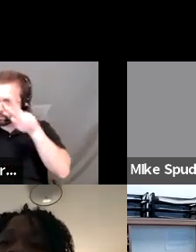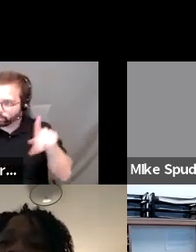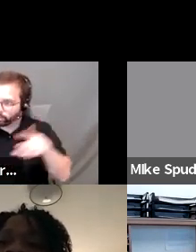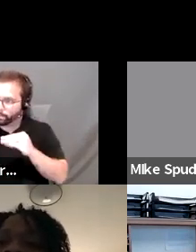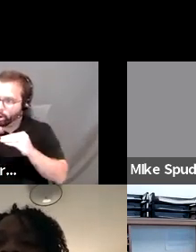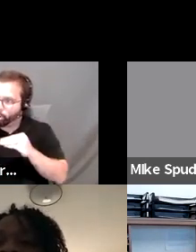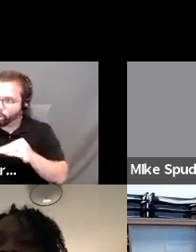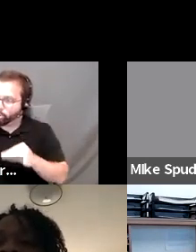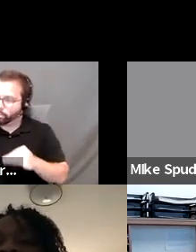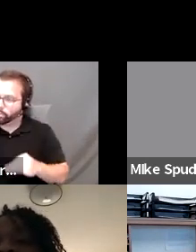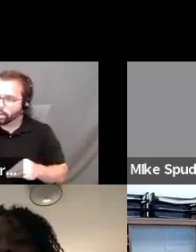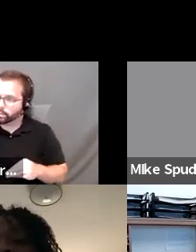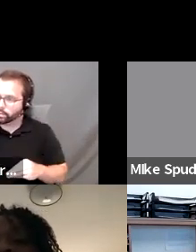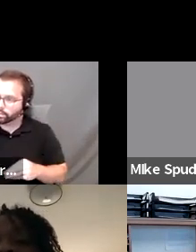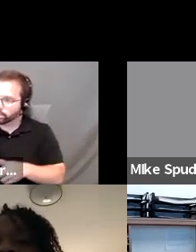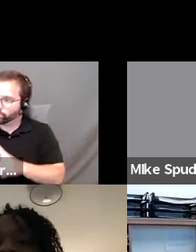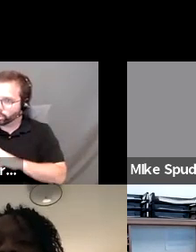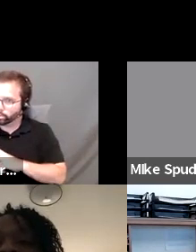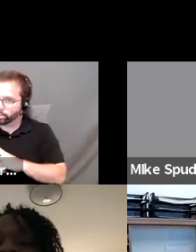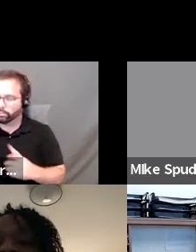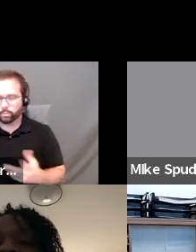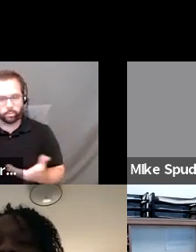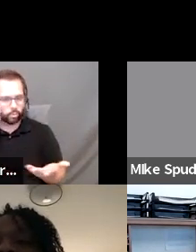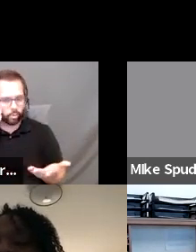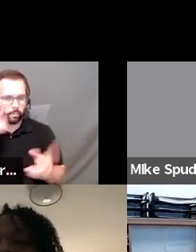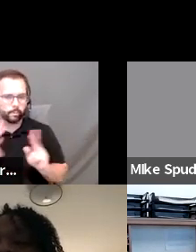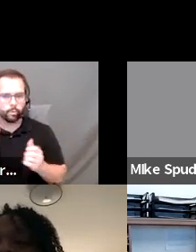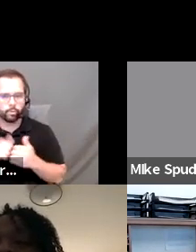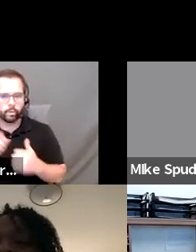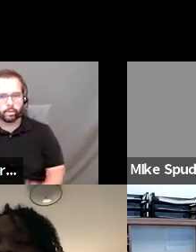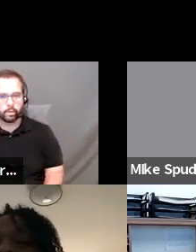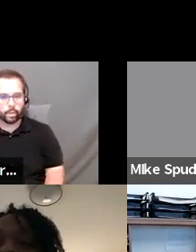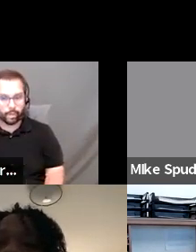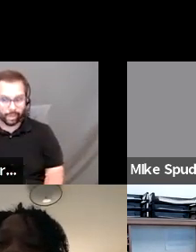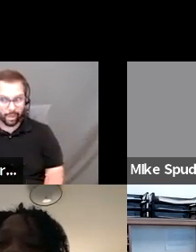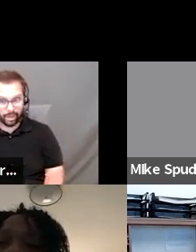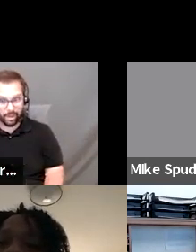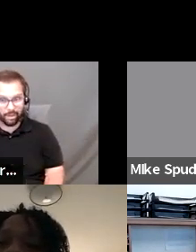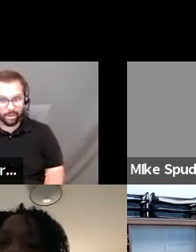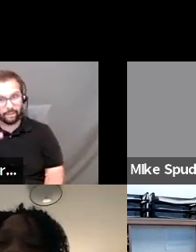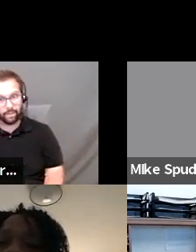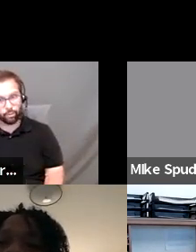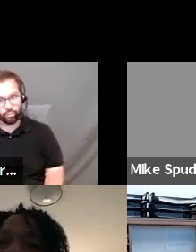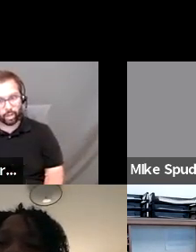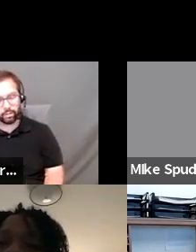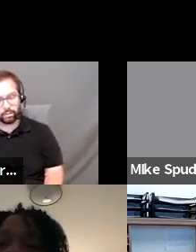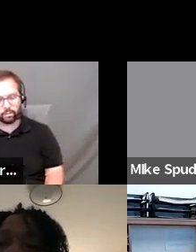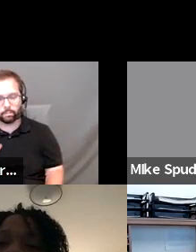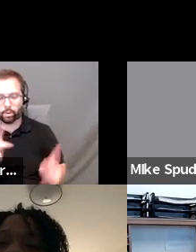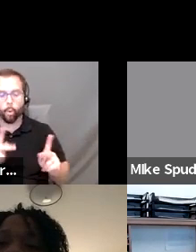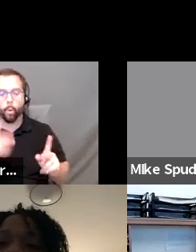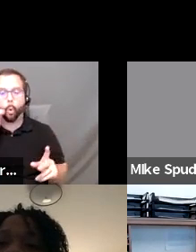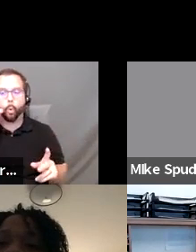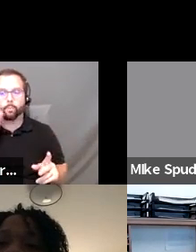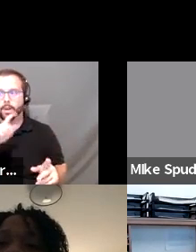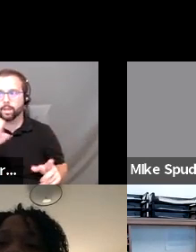homelessness situation, because, people with disabilities are 50% of the homeless individuals that are out